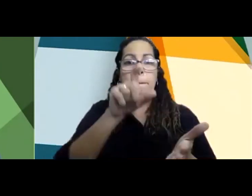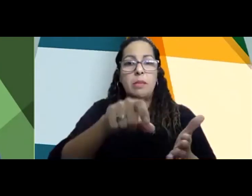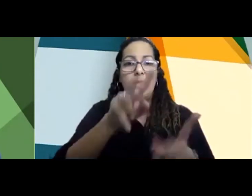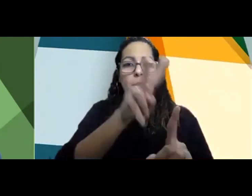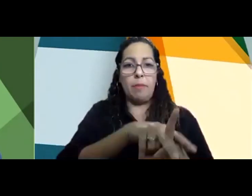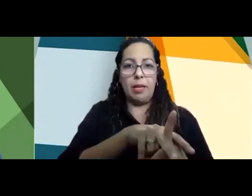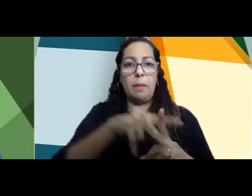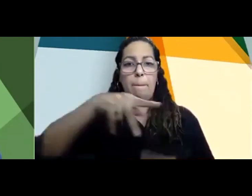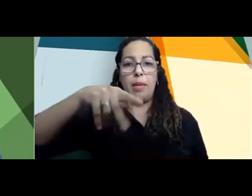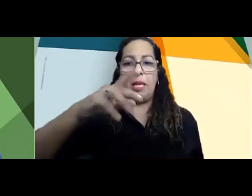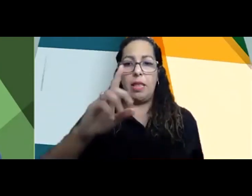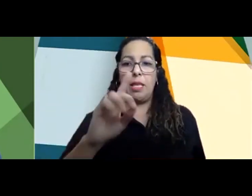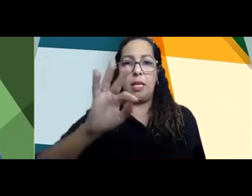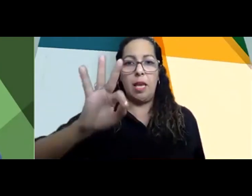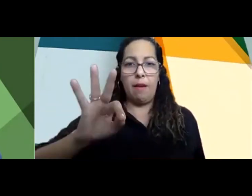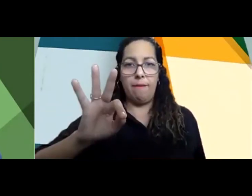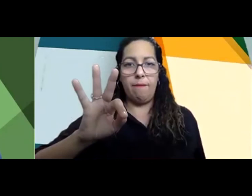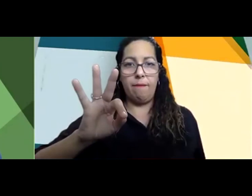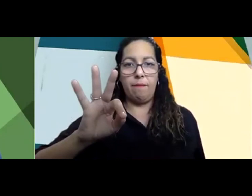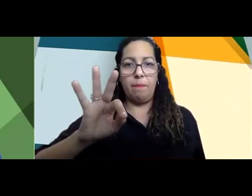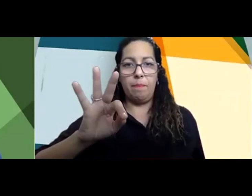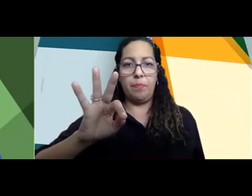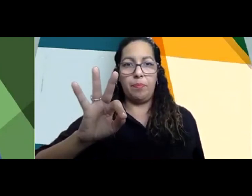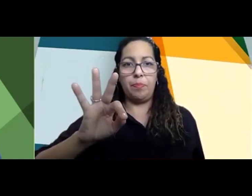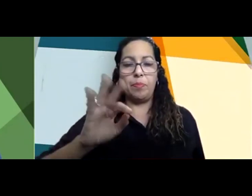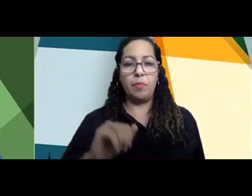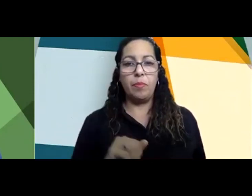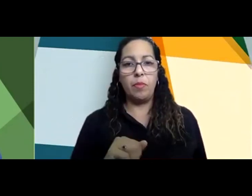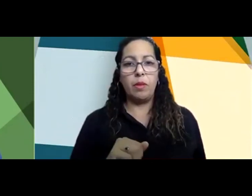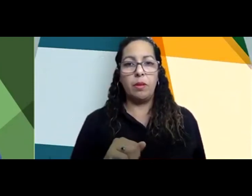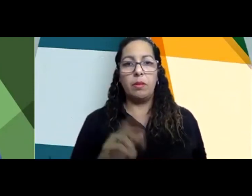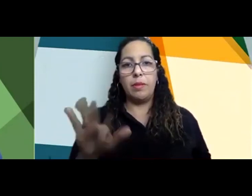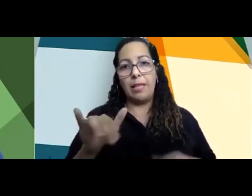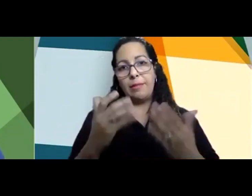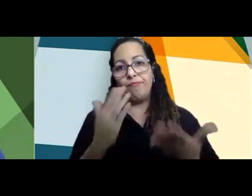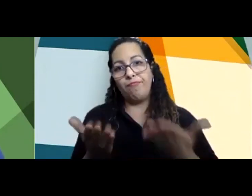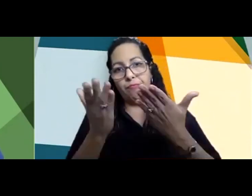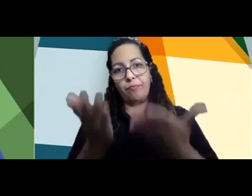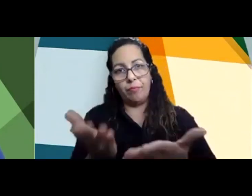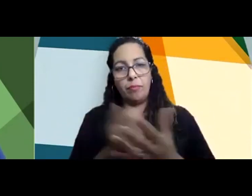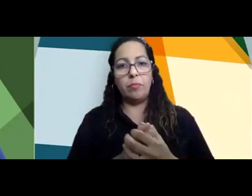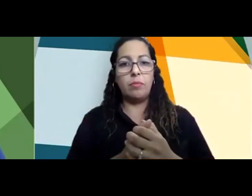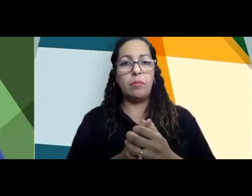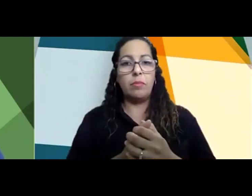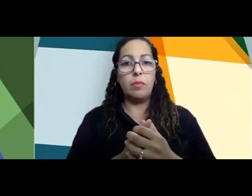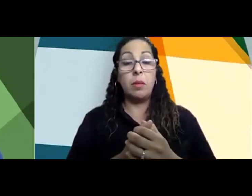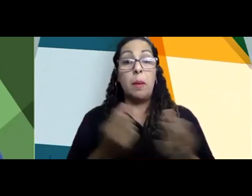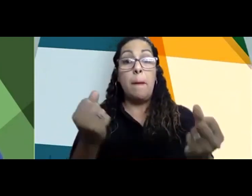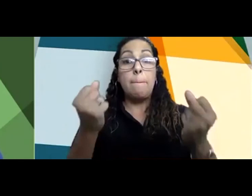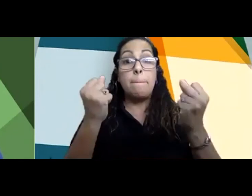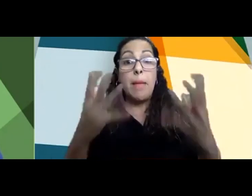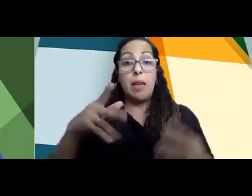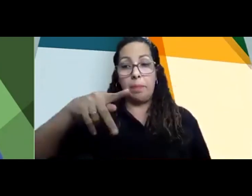in PDF format. Searchable PDF format is recommended. Multiple PDFs may